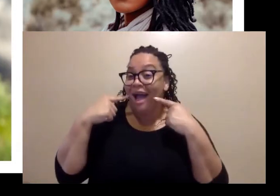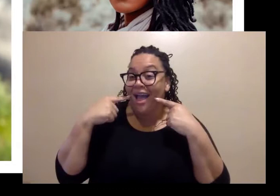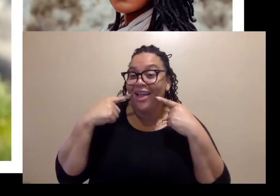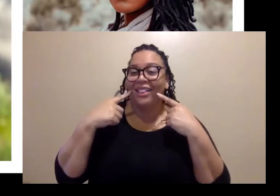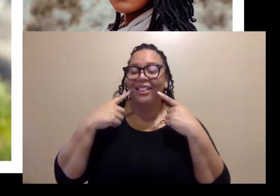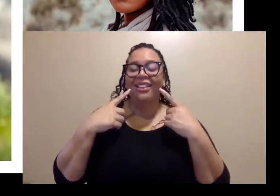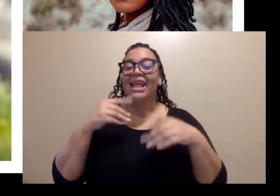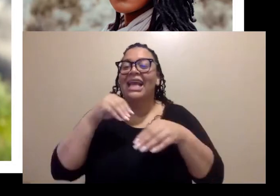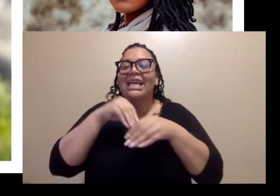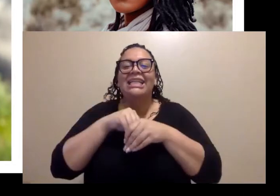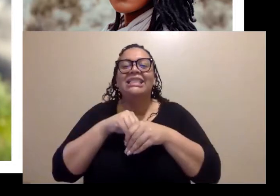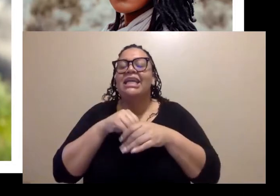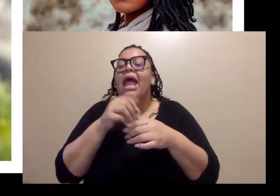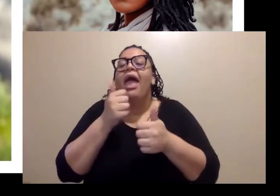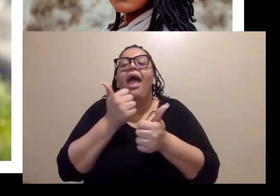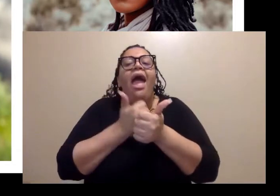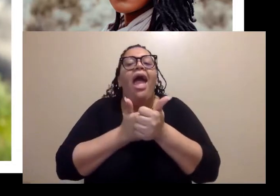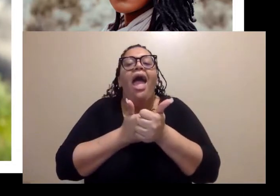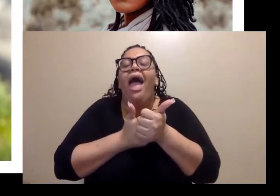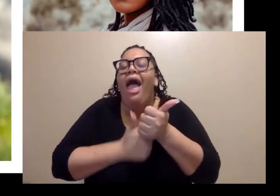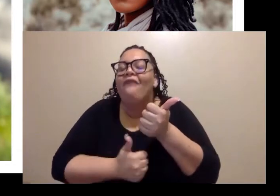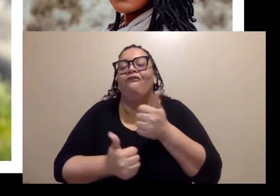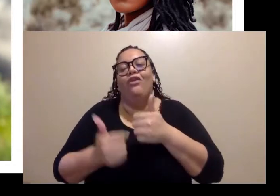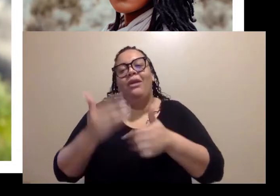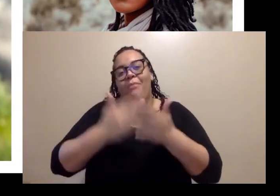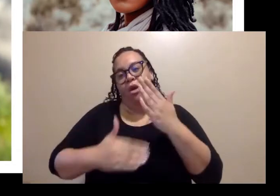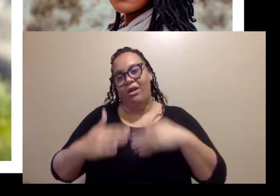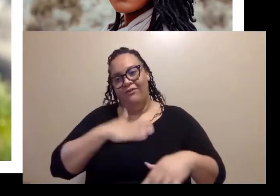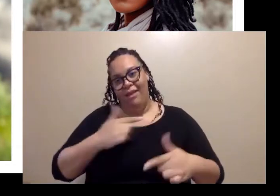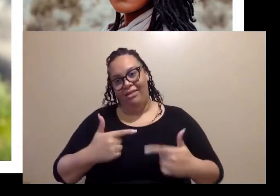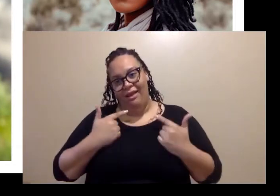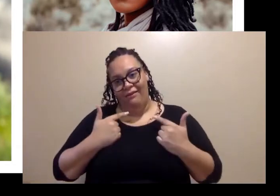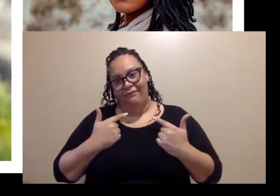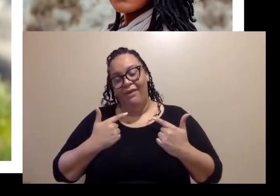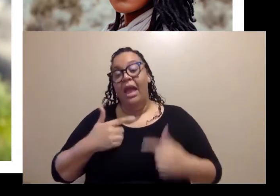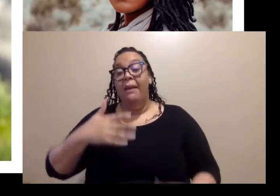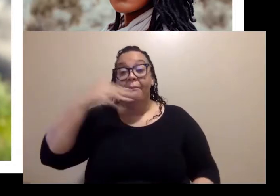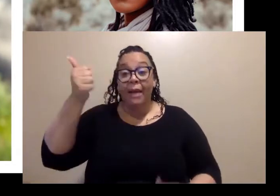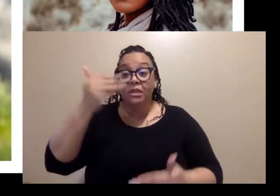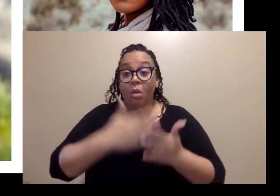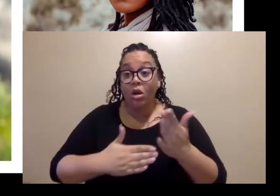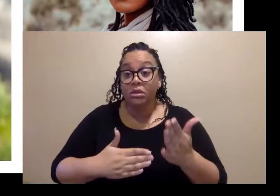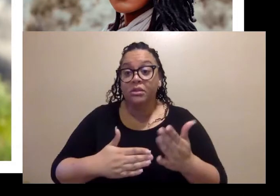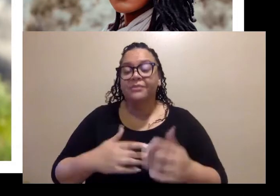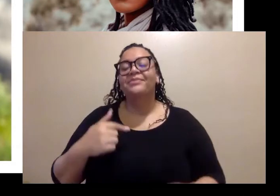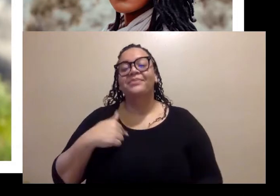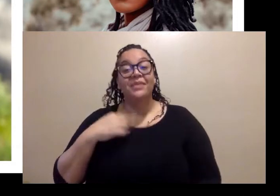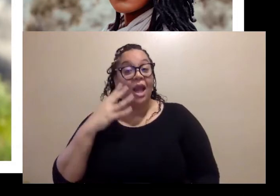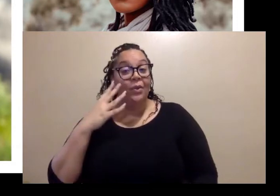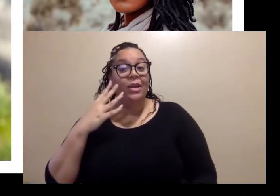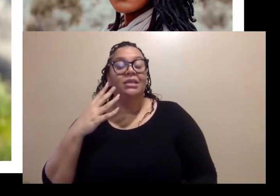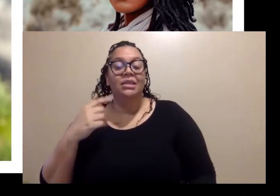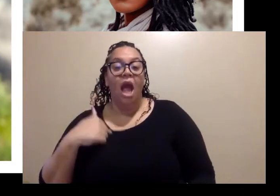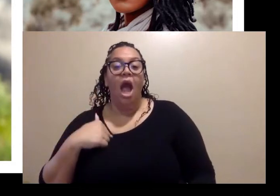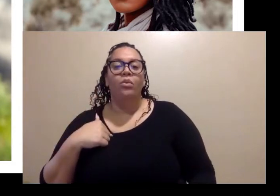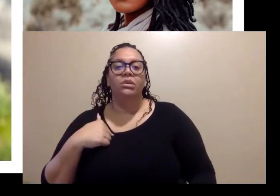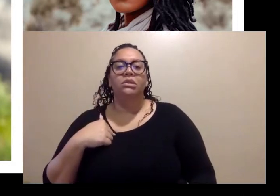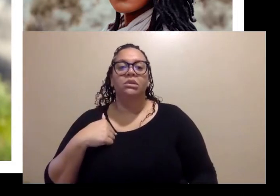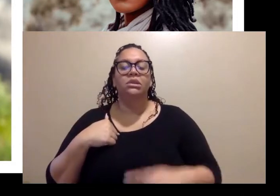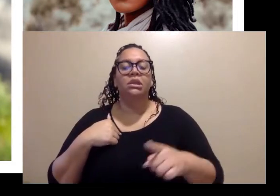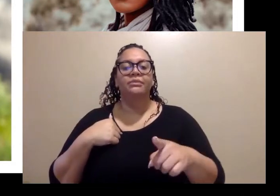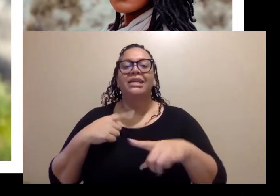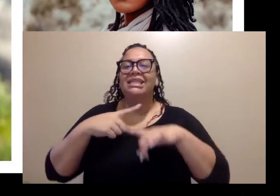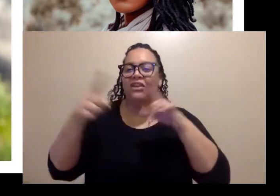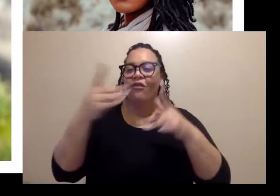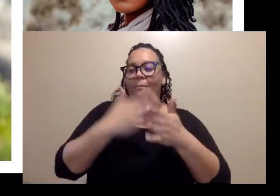in every part of my life. And the best part about it is that I was in different seasons of my life in these 3